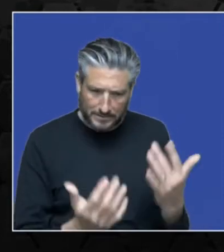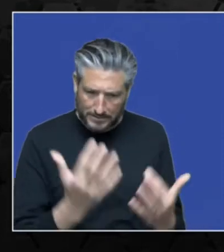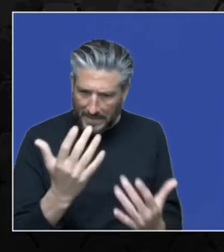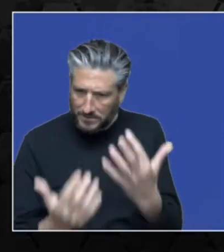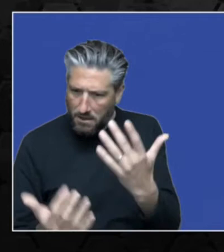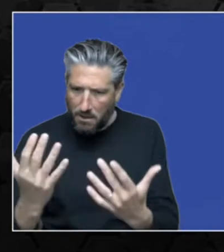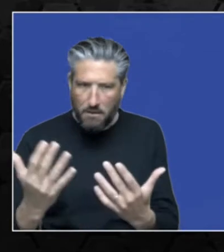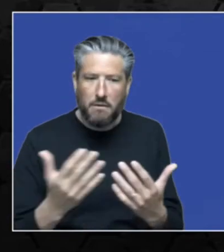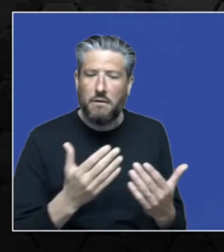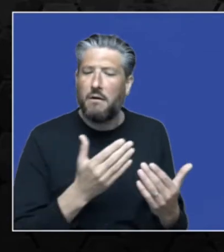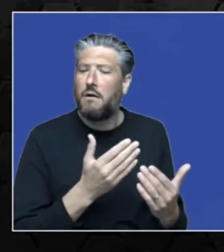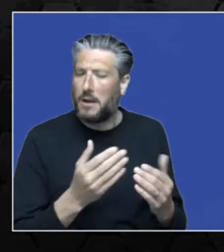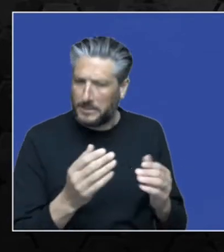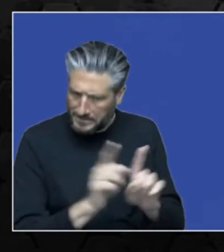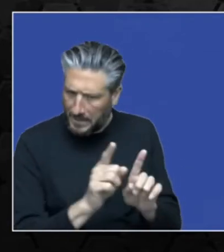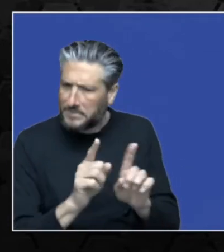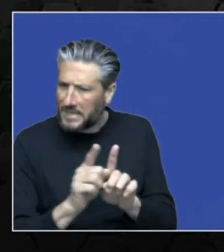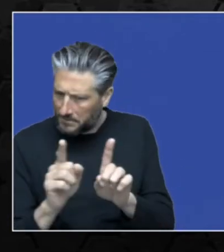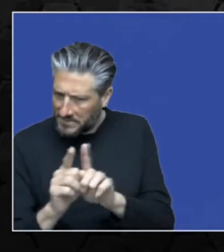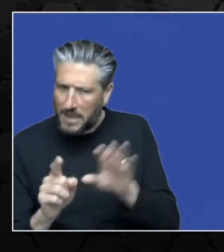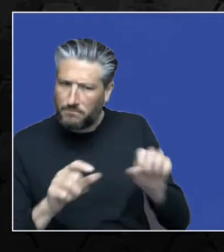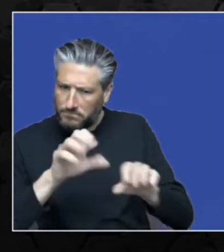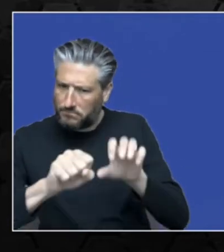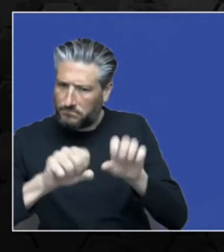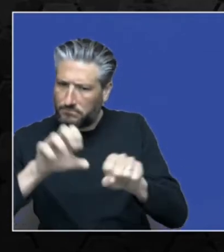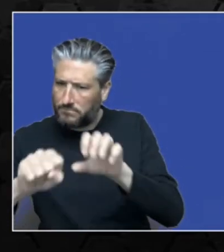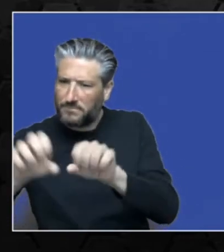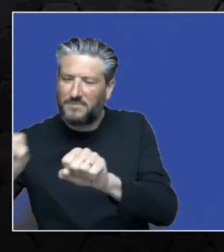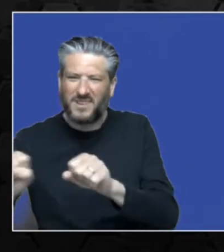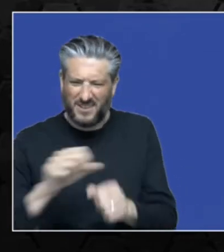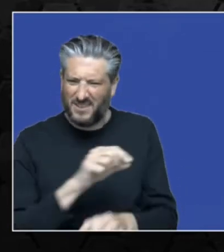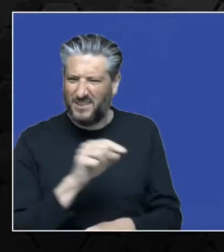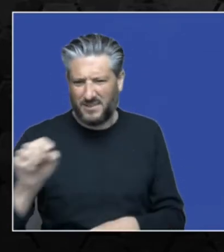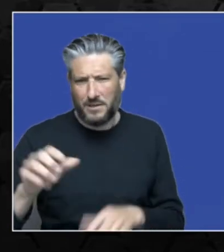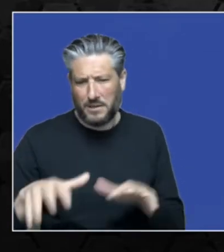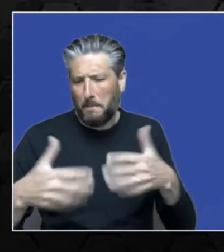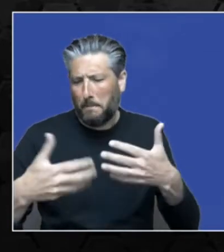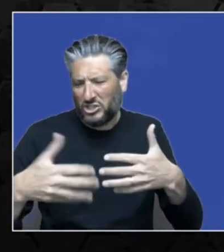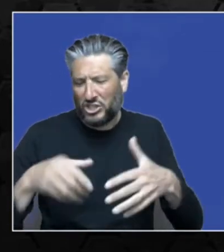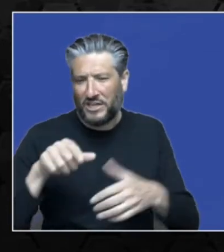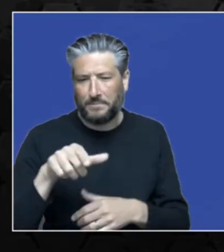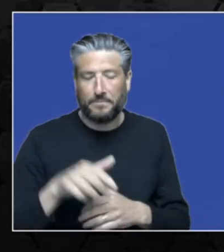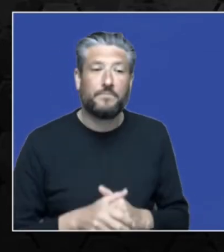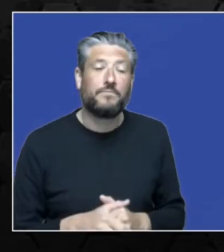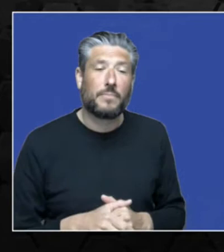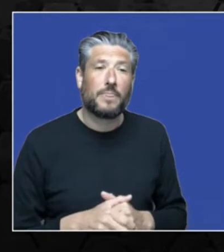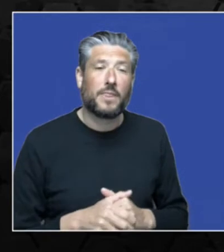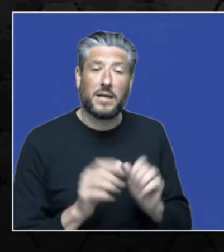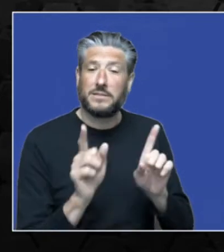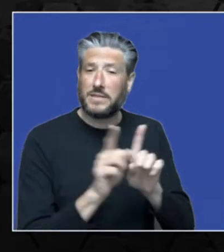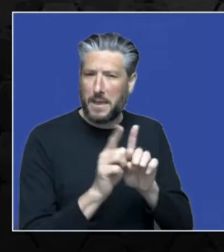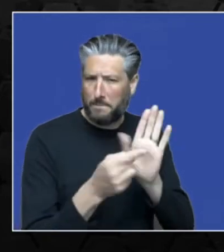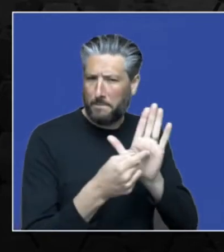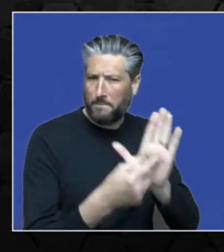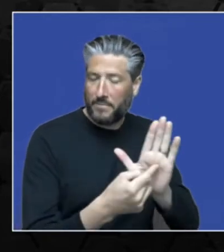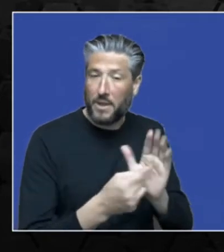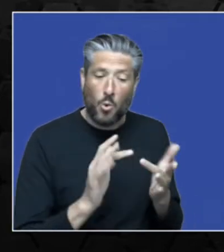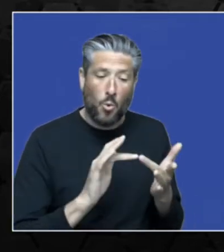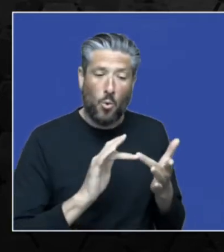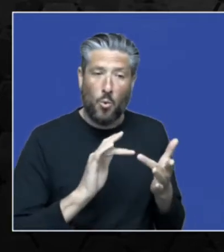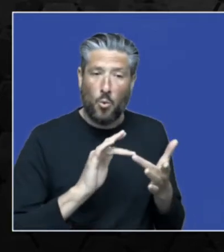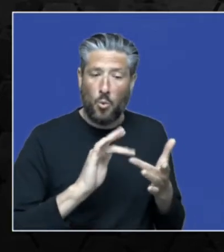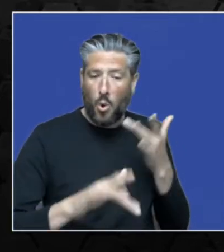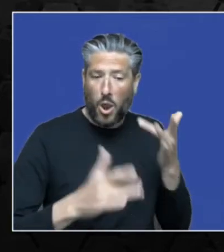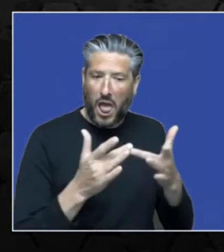recommendation system you might have heard about, like if you type something on like an online shopping site, you will get something like similar items, or